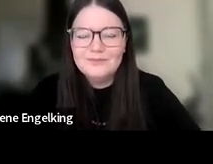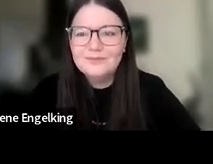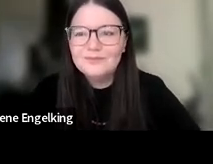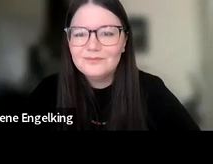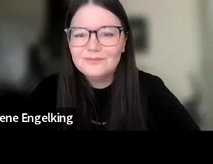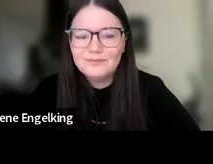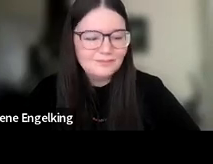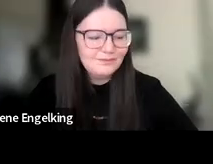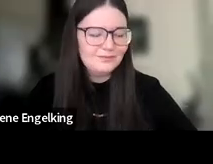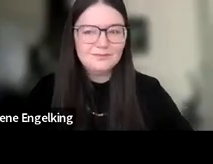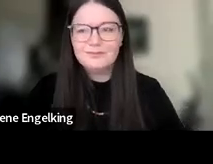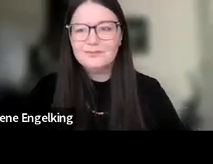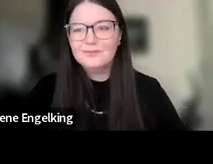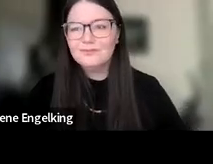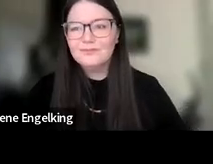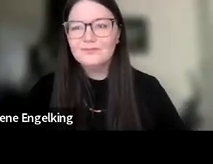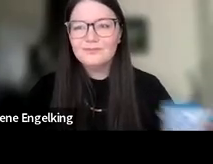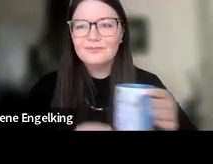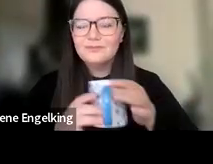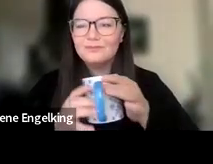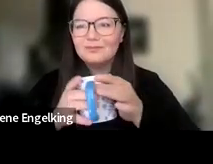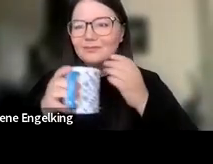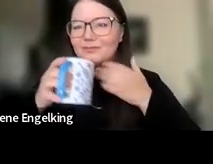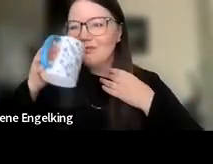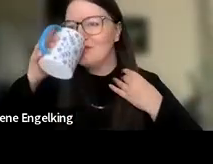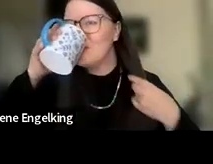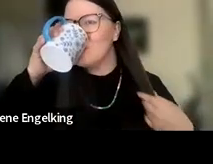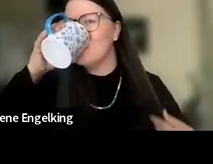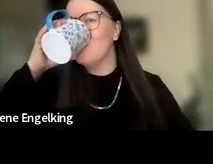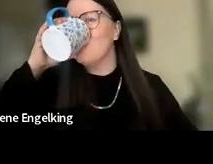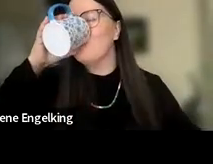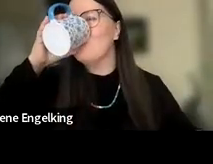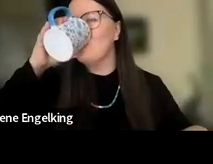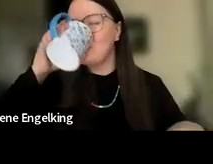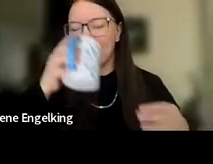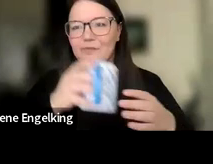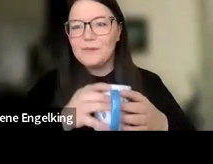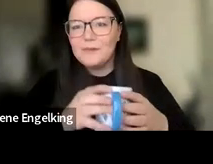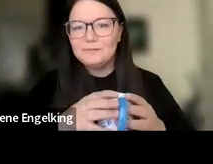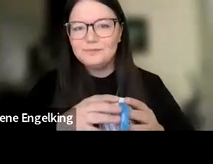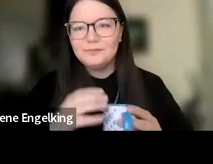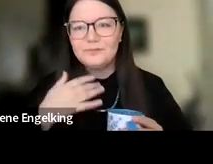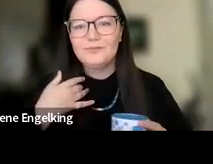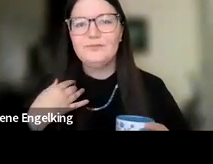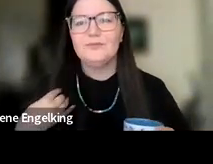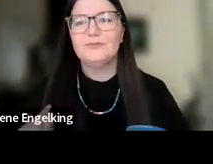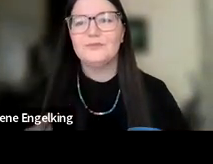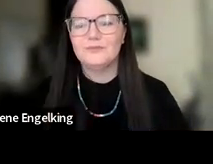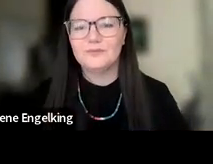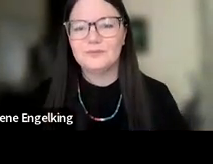The Family Violence Prevention and Services Act American Rescue Plan Sexual Assault Supplemental Funding that was awarded